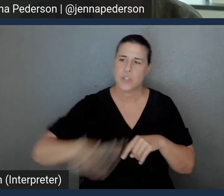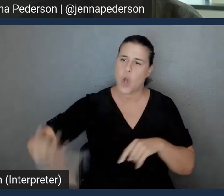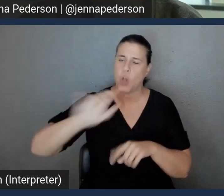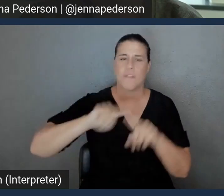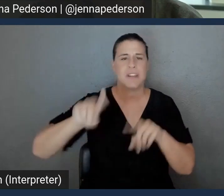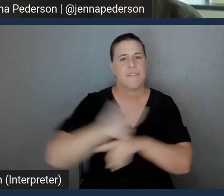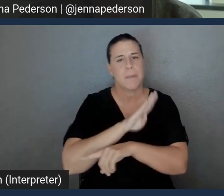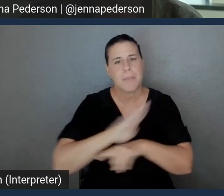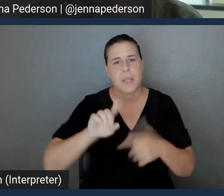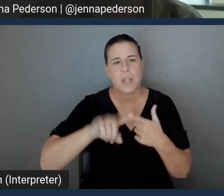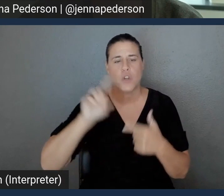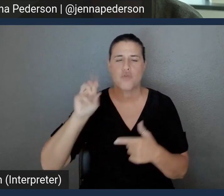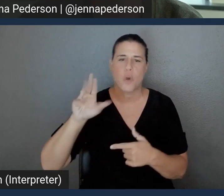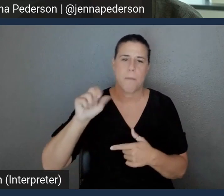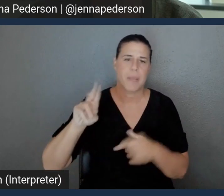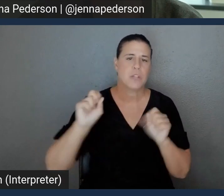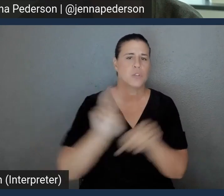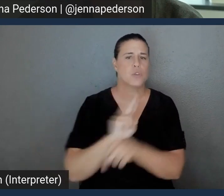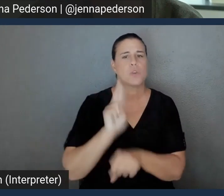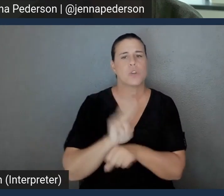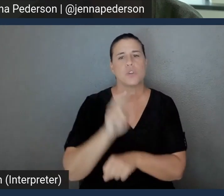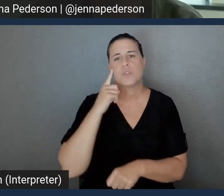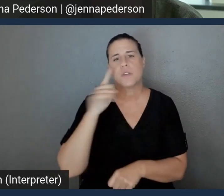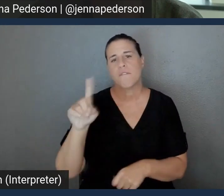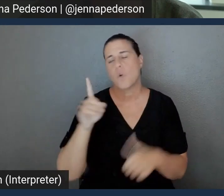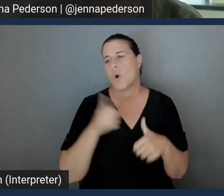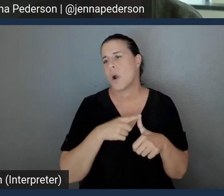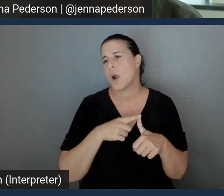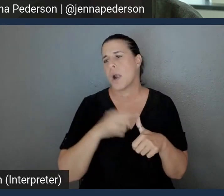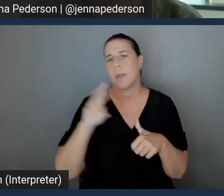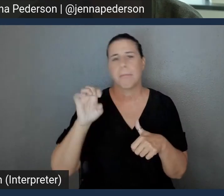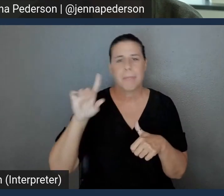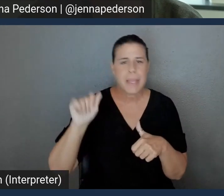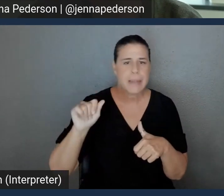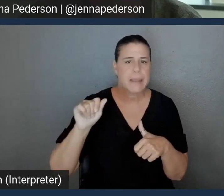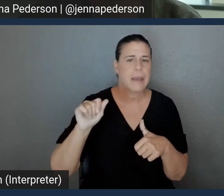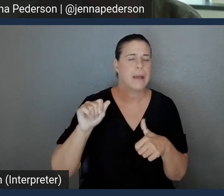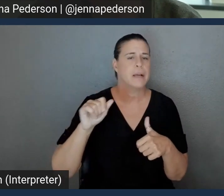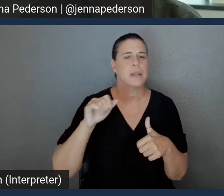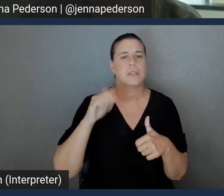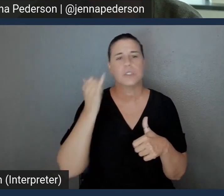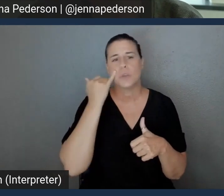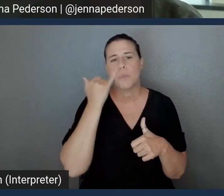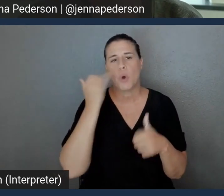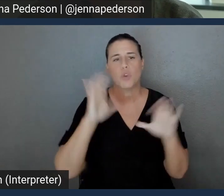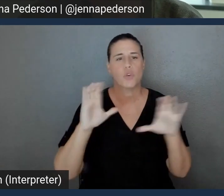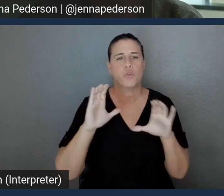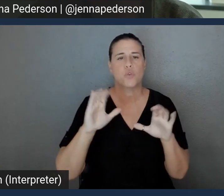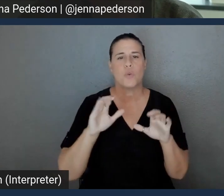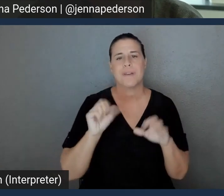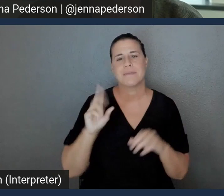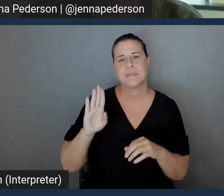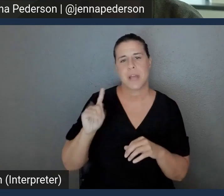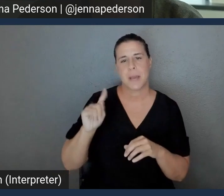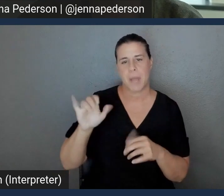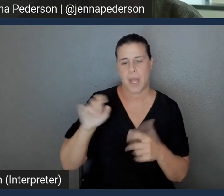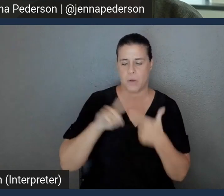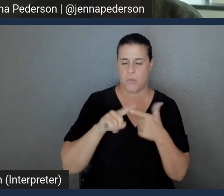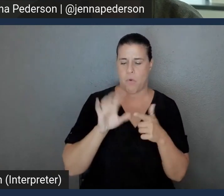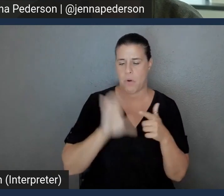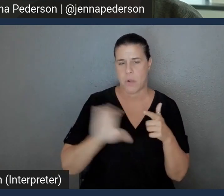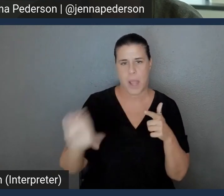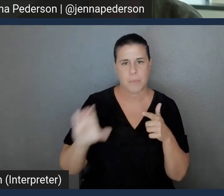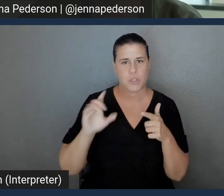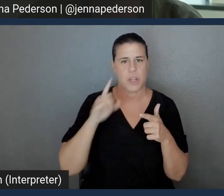domains. You could use Amazon Transcribe for media use cases where you're doing subtitling or you're doing captioning.